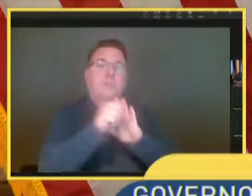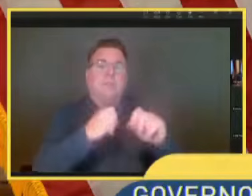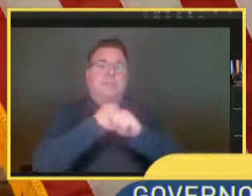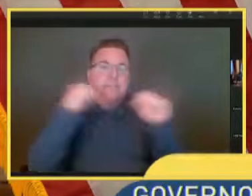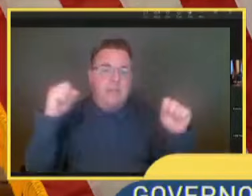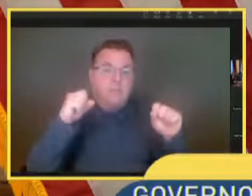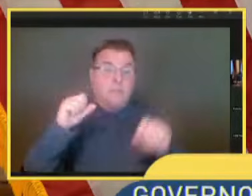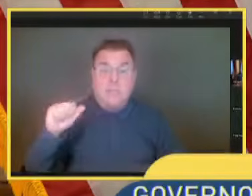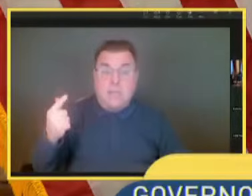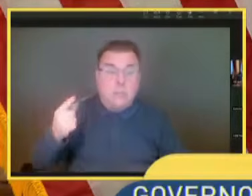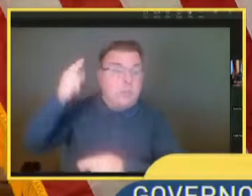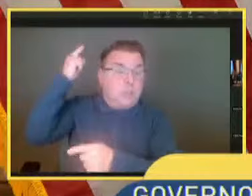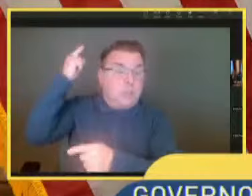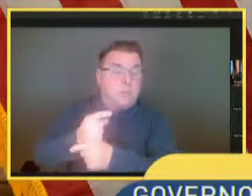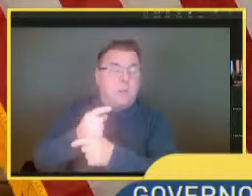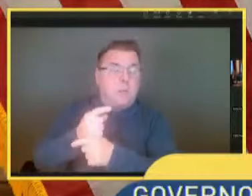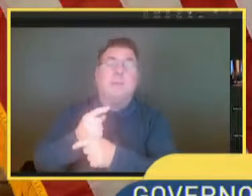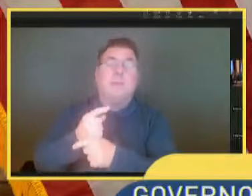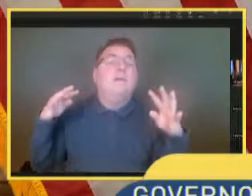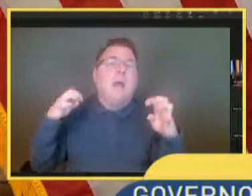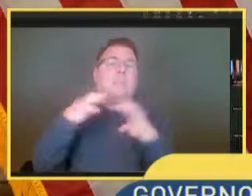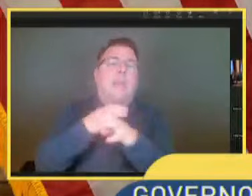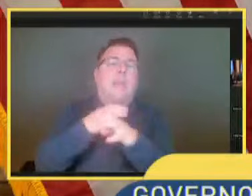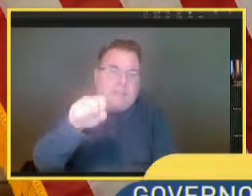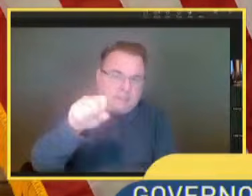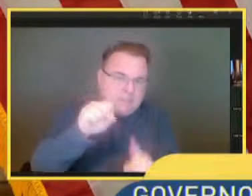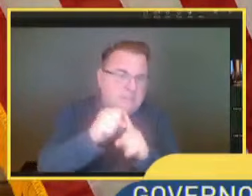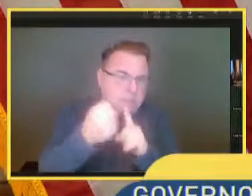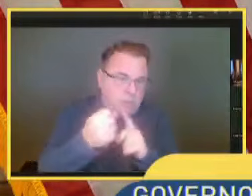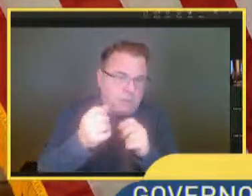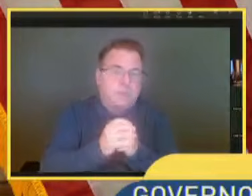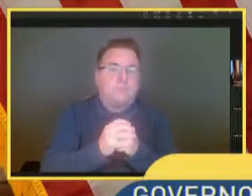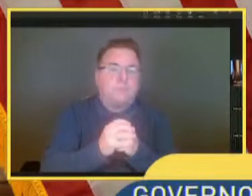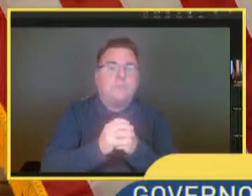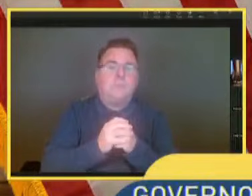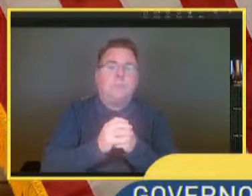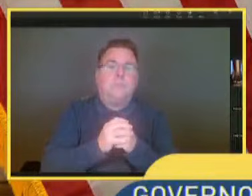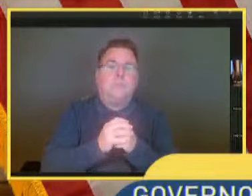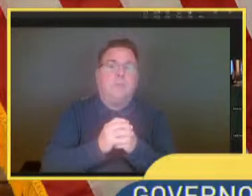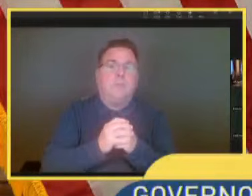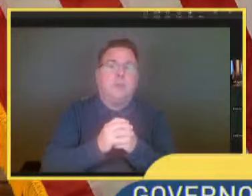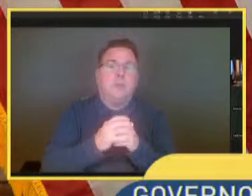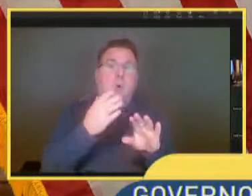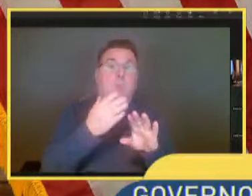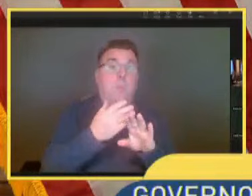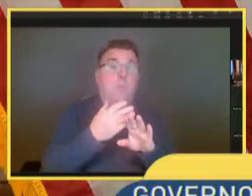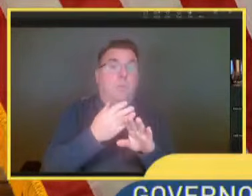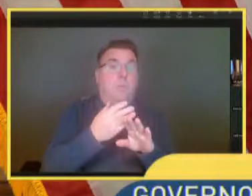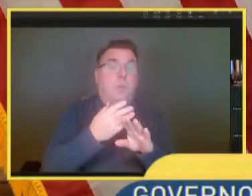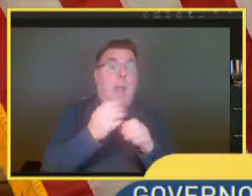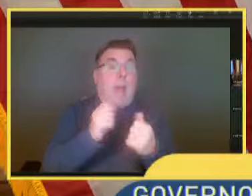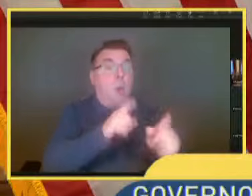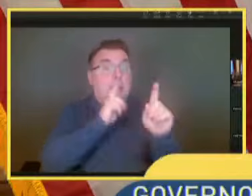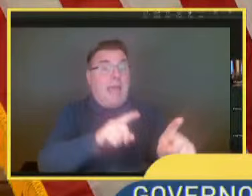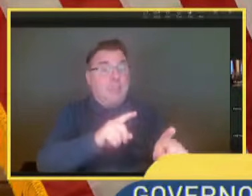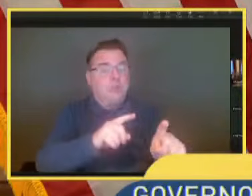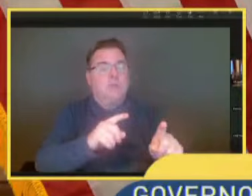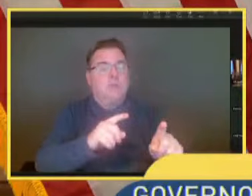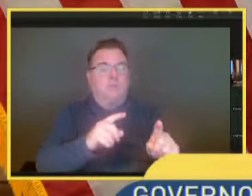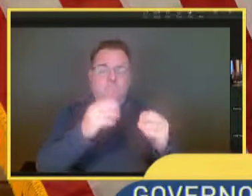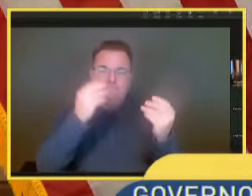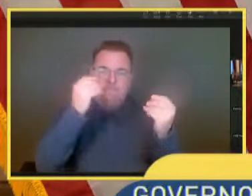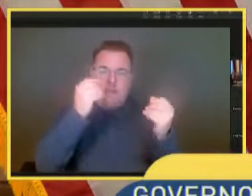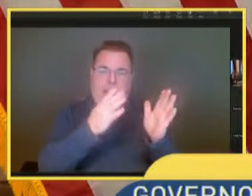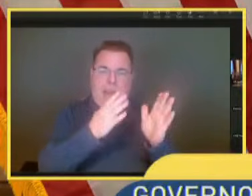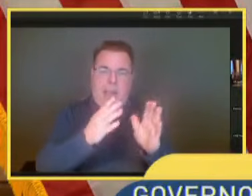right. This is extremely complicated, obviously. So we want to be thoughtful in how we answer these important questions. But